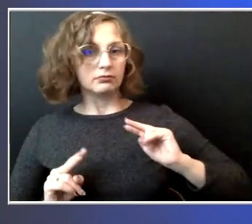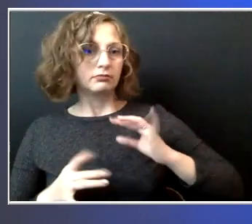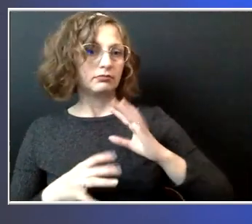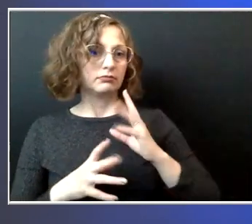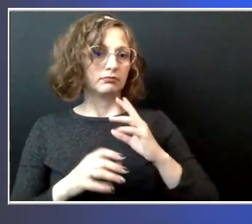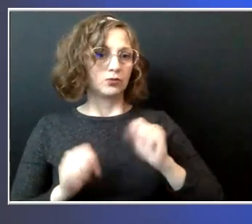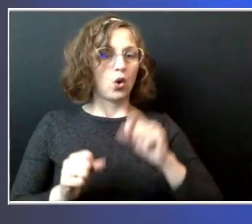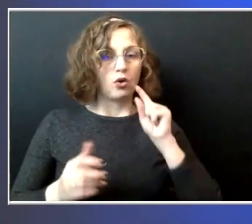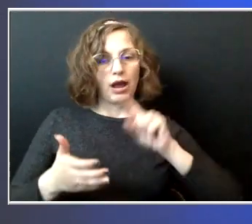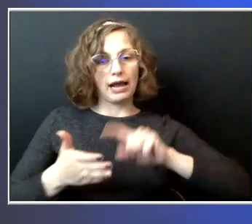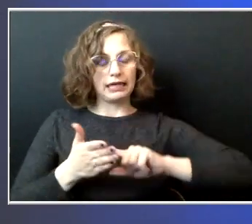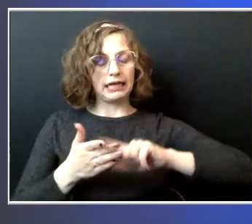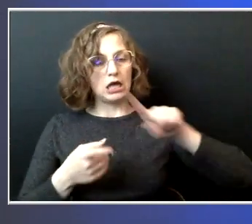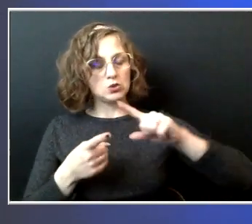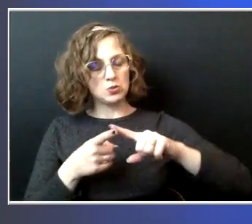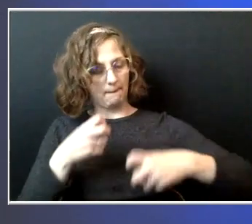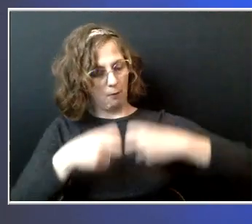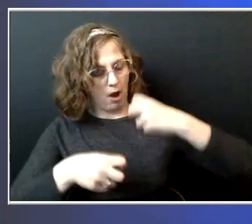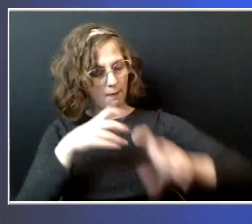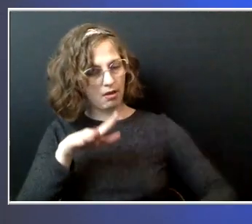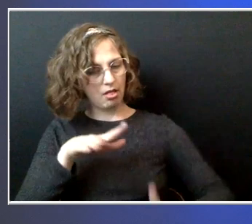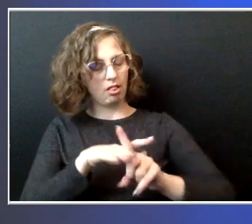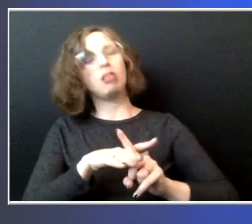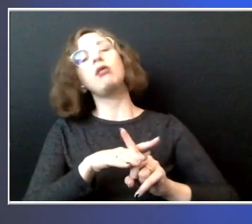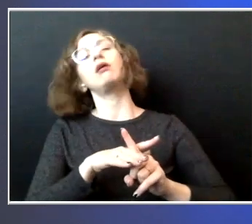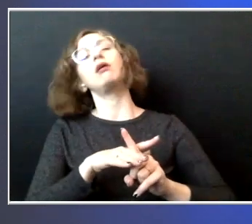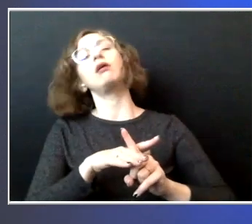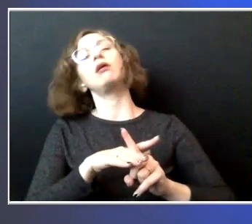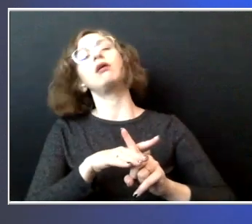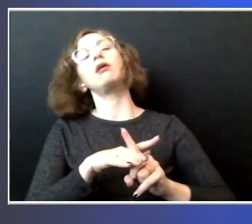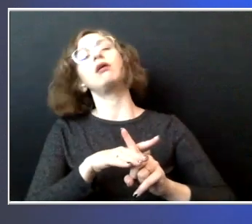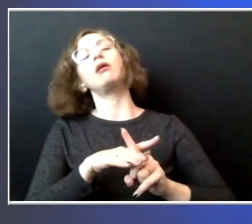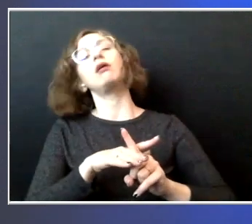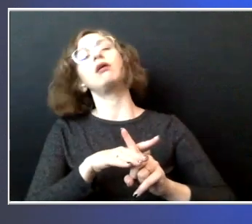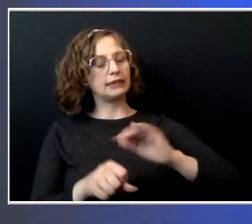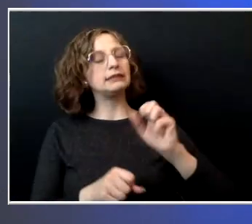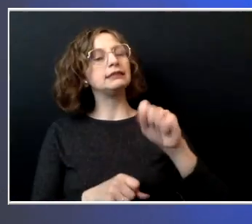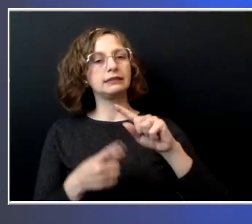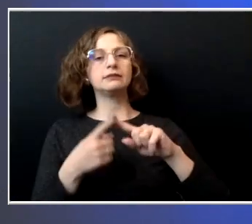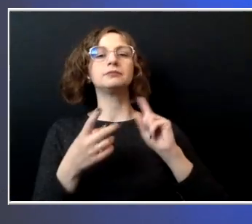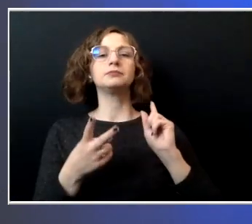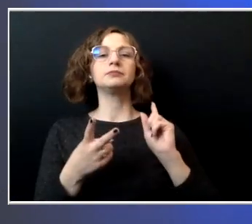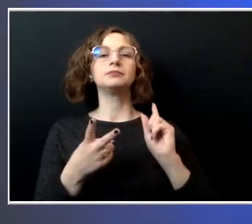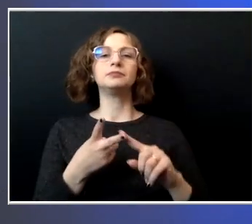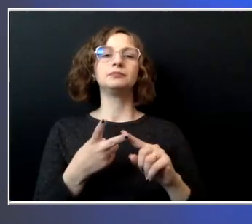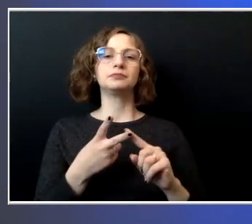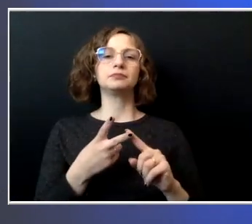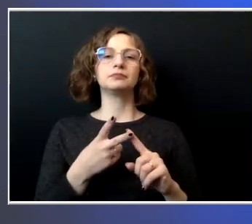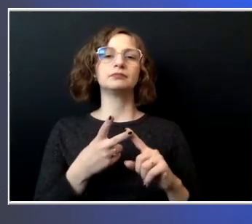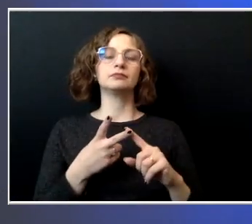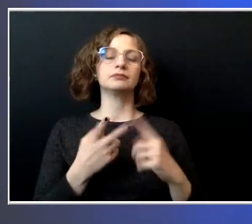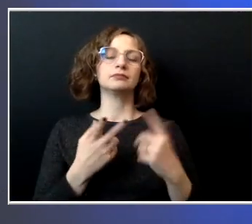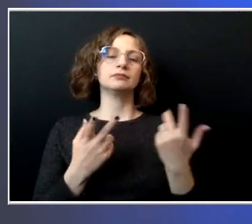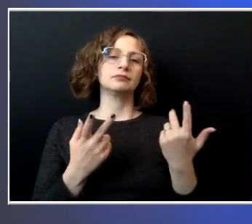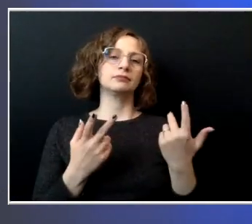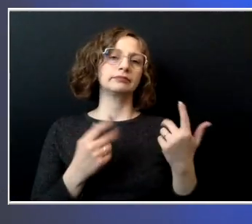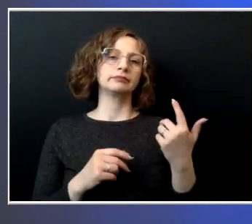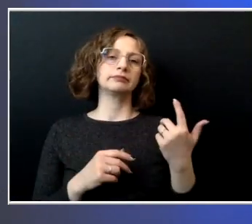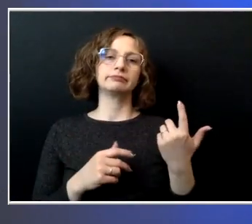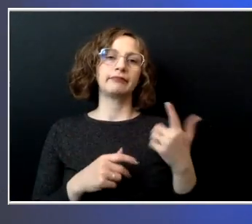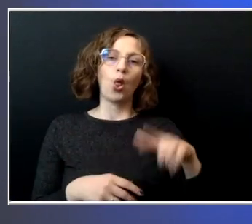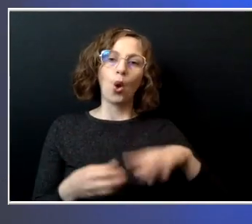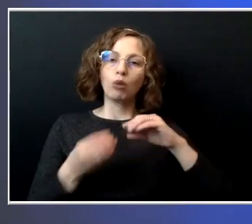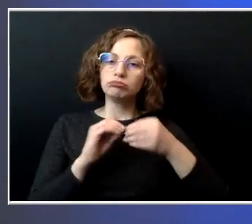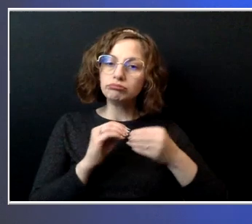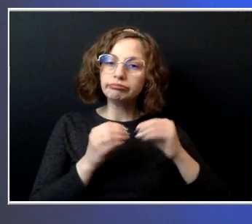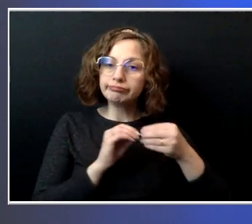to intervene. So I think it's the stress of that. It's the low volumes in some of those communities are still trying to keep that service